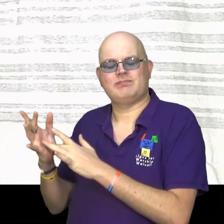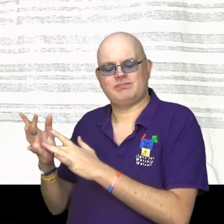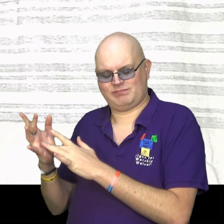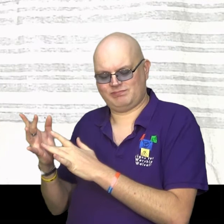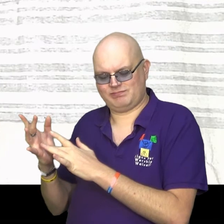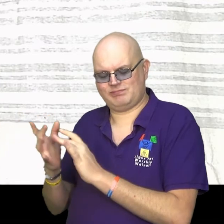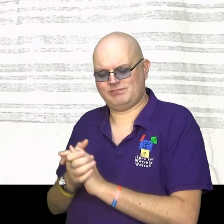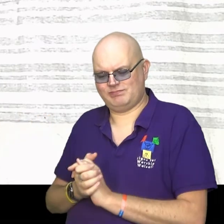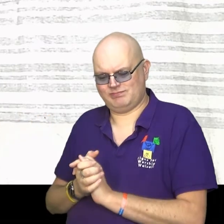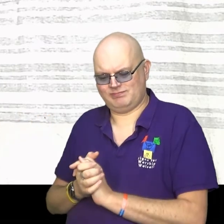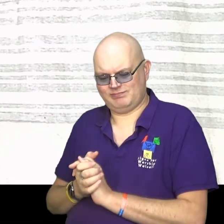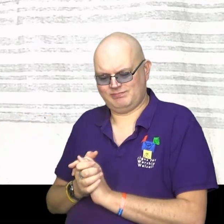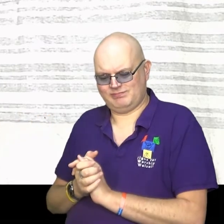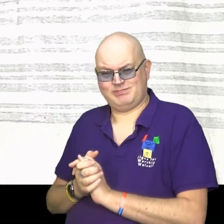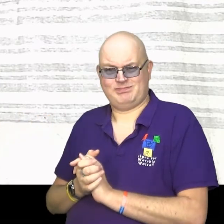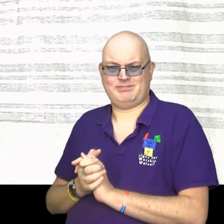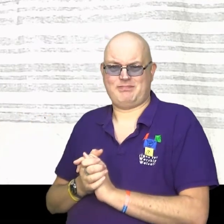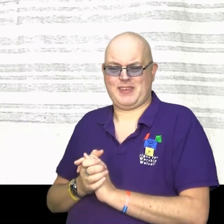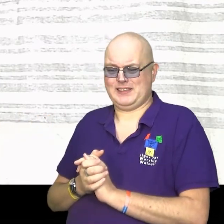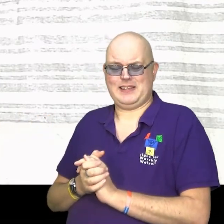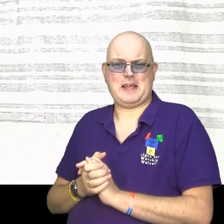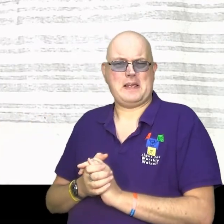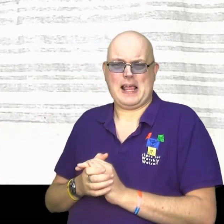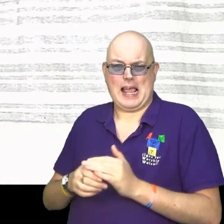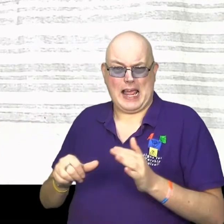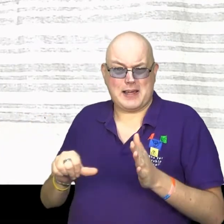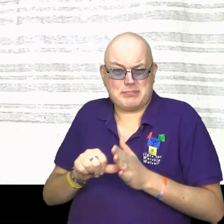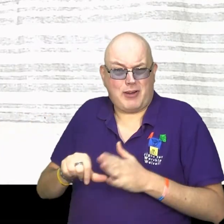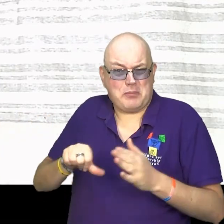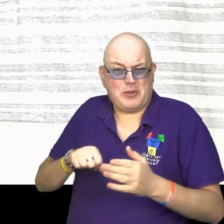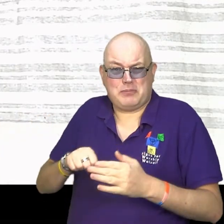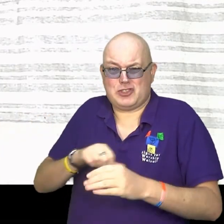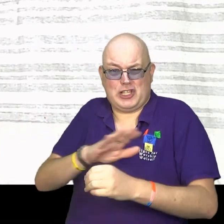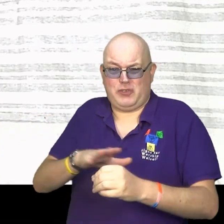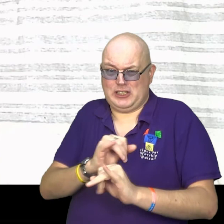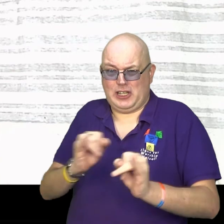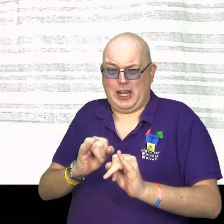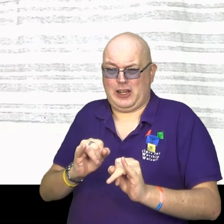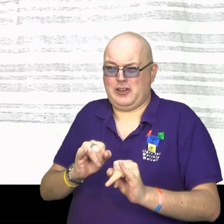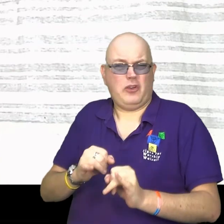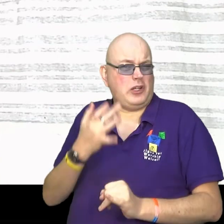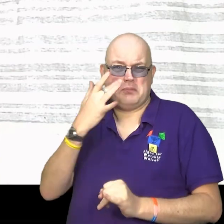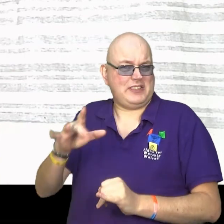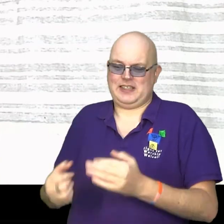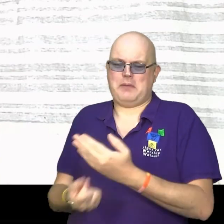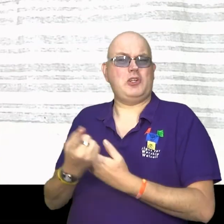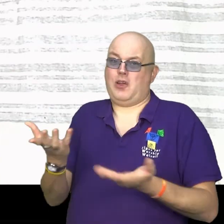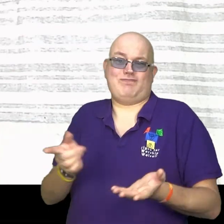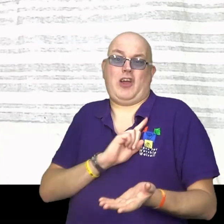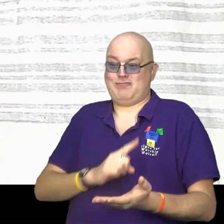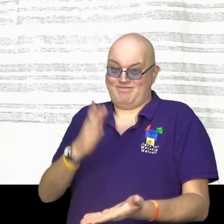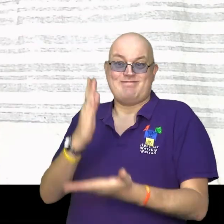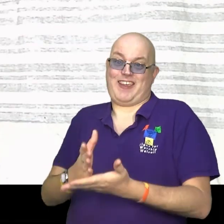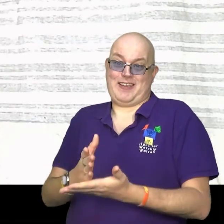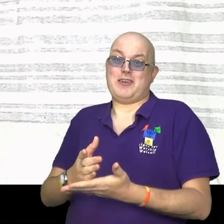We don't pretend that our own problems and difficulties don't exist or vanish, because they don't. But we do know that